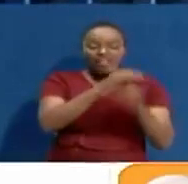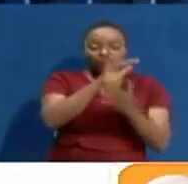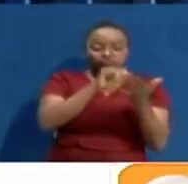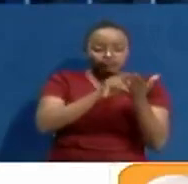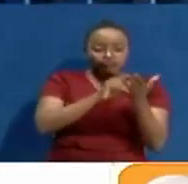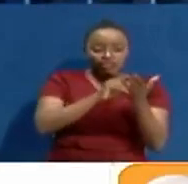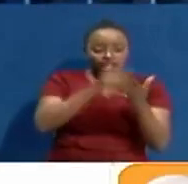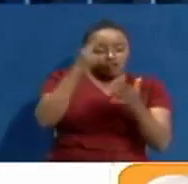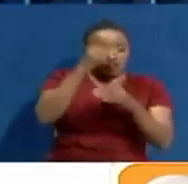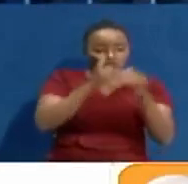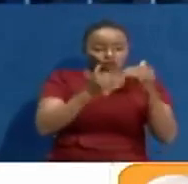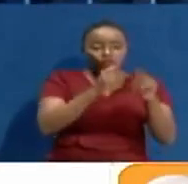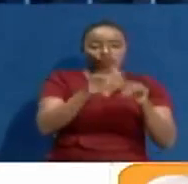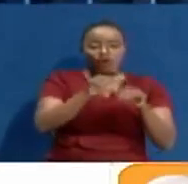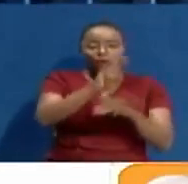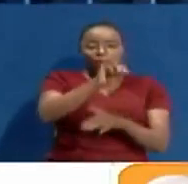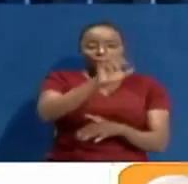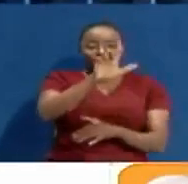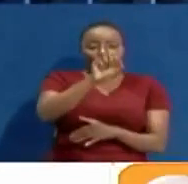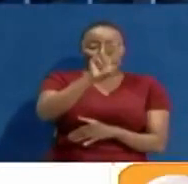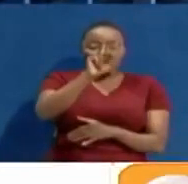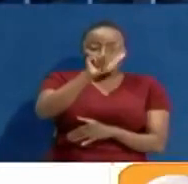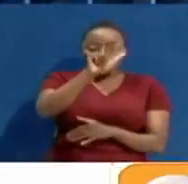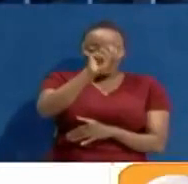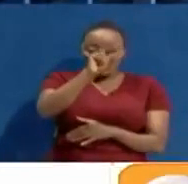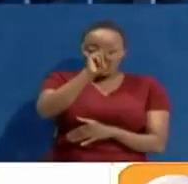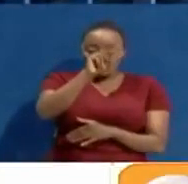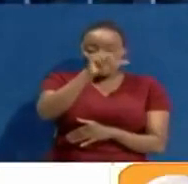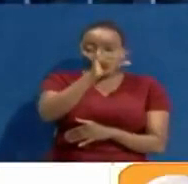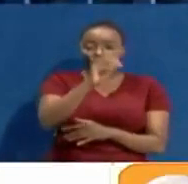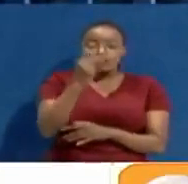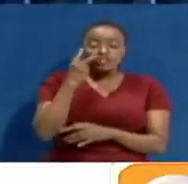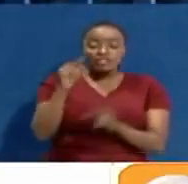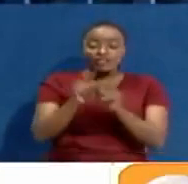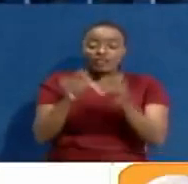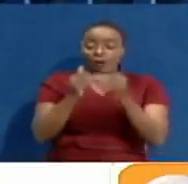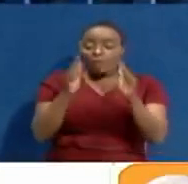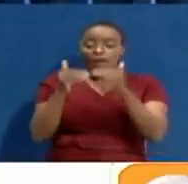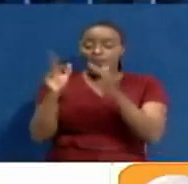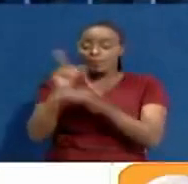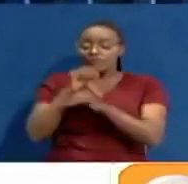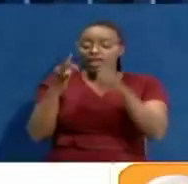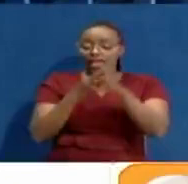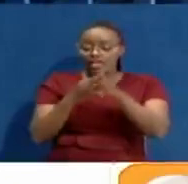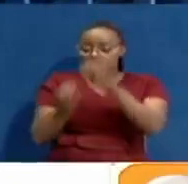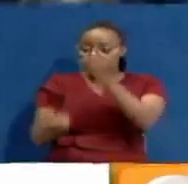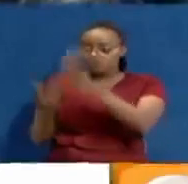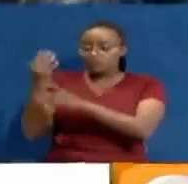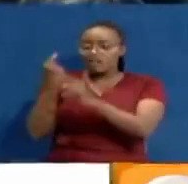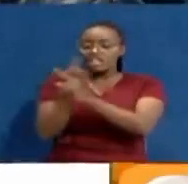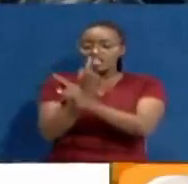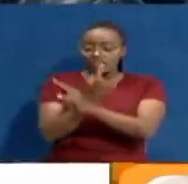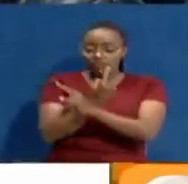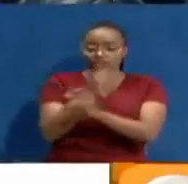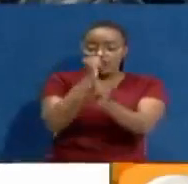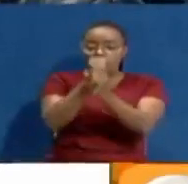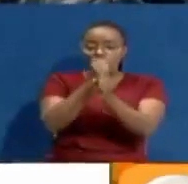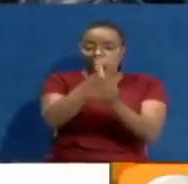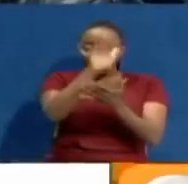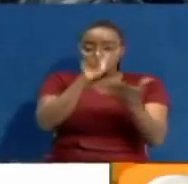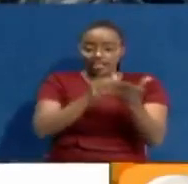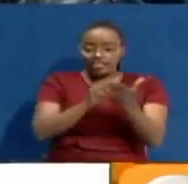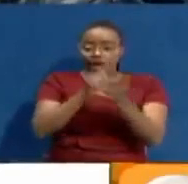If you count all the way from Rorongo all the way to James Gishoro, you've seen they've opened up in 8 different sites, and work is